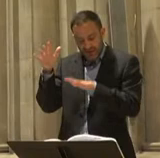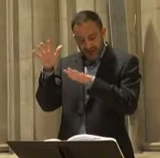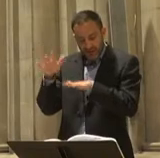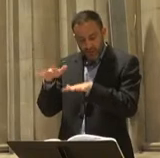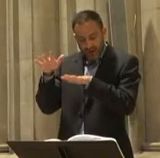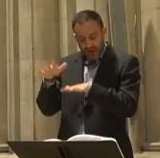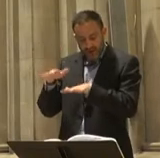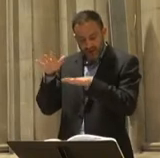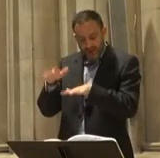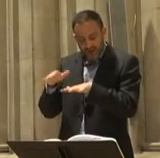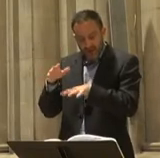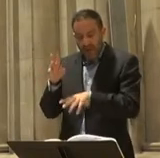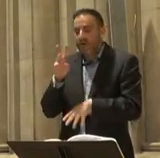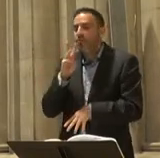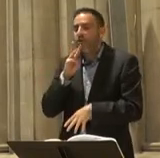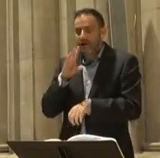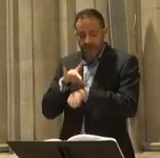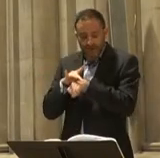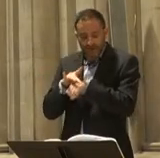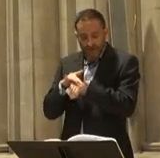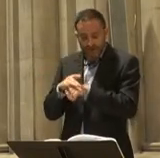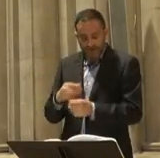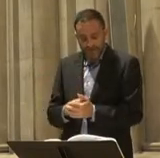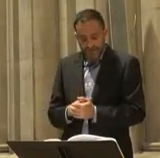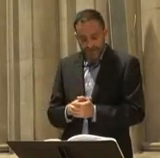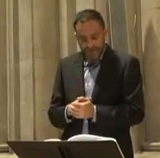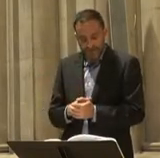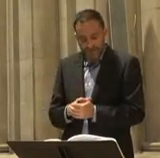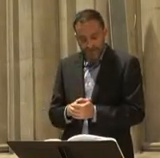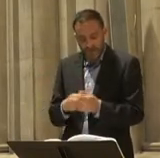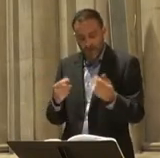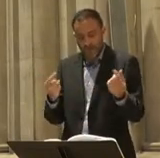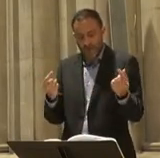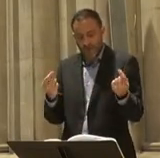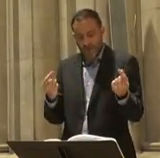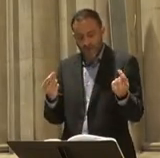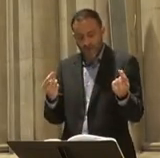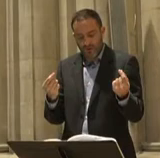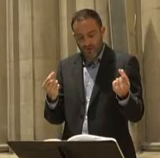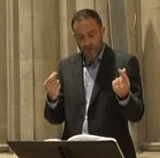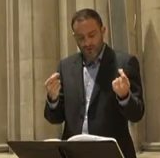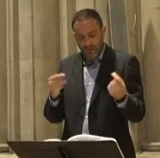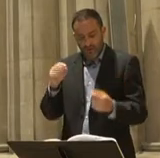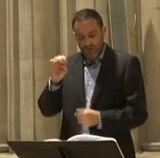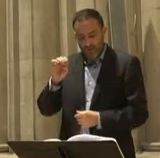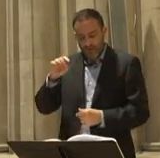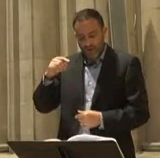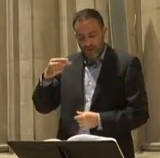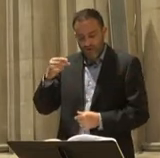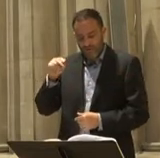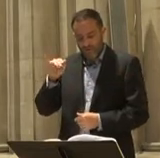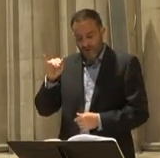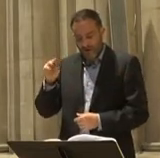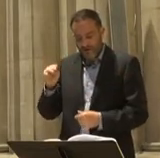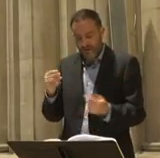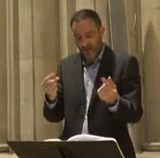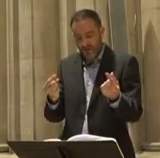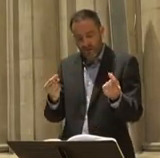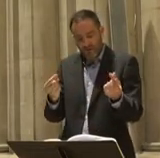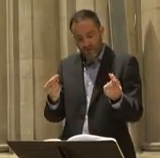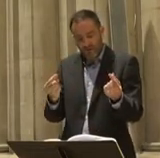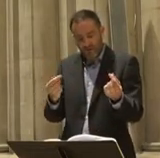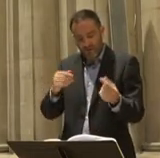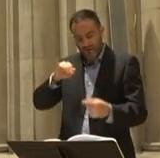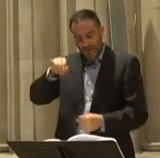the spring rains that water the earth. What shall I do with you, O Ephraim? What shall I do with